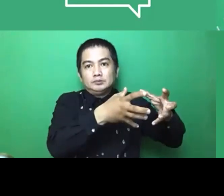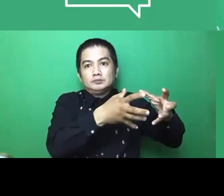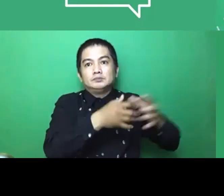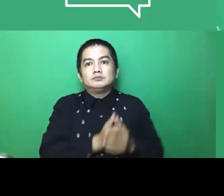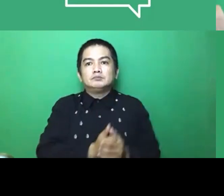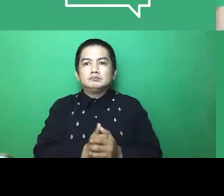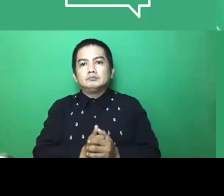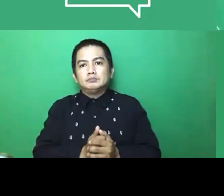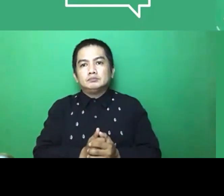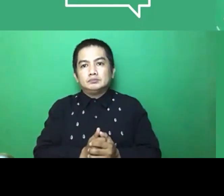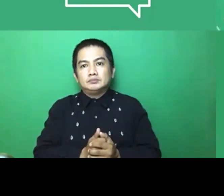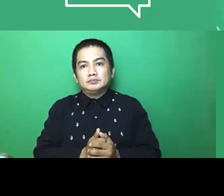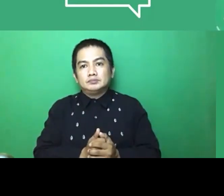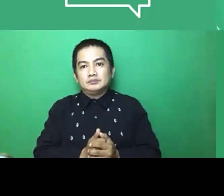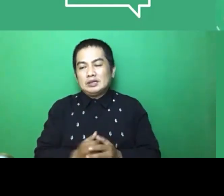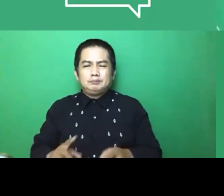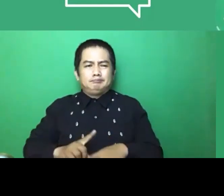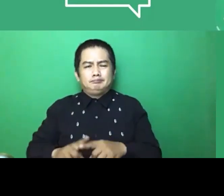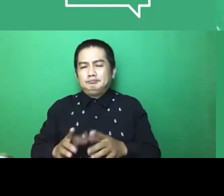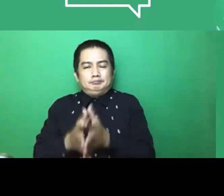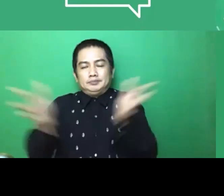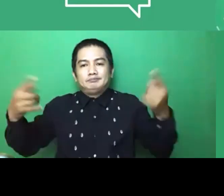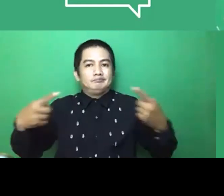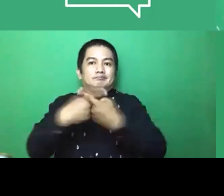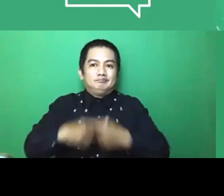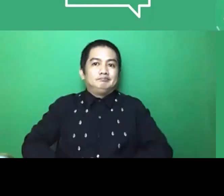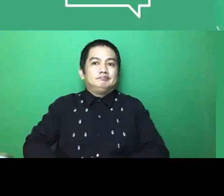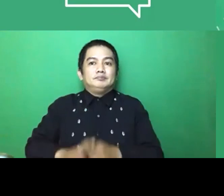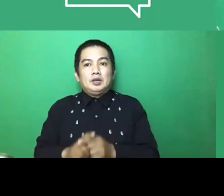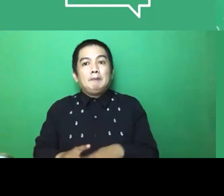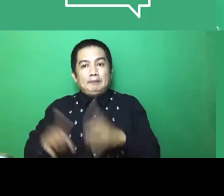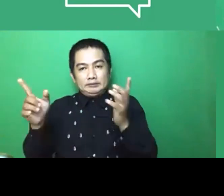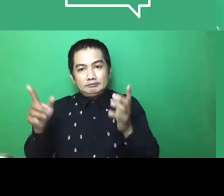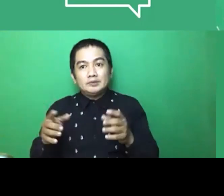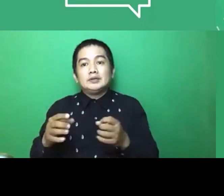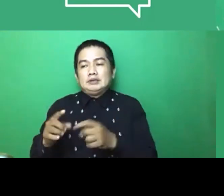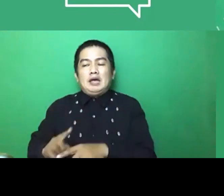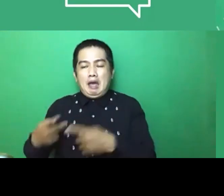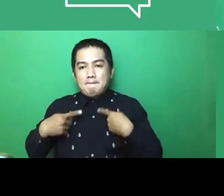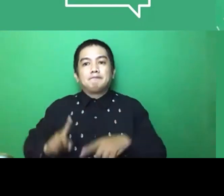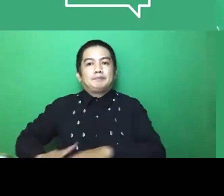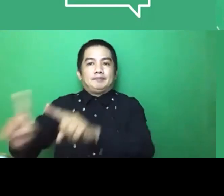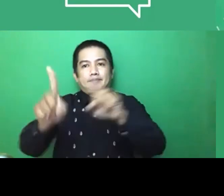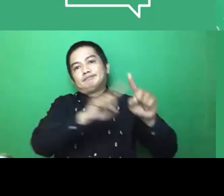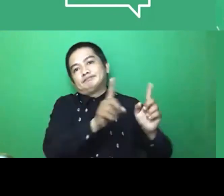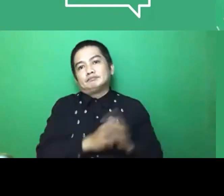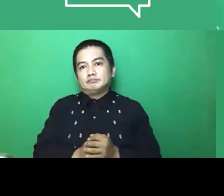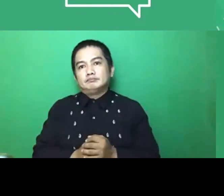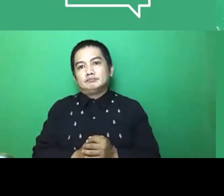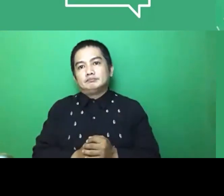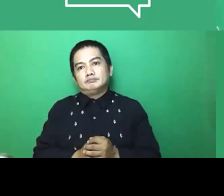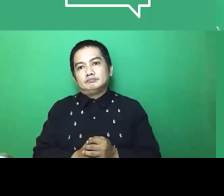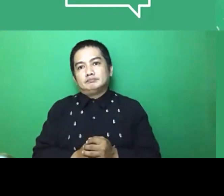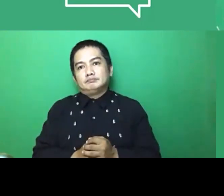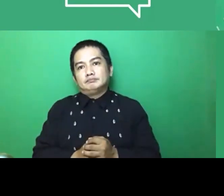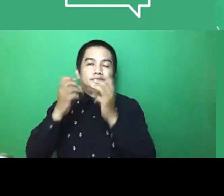So it's a very complicated thing, and there's a lot more into it, but there are a lot of differences. it probably would need its own webinar